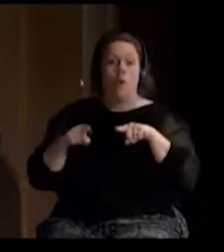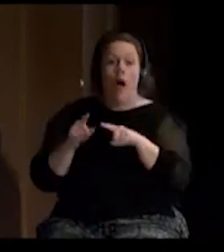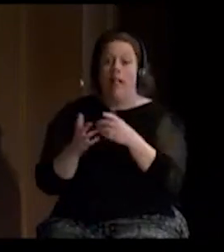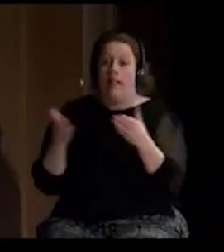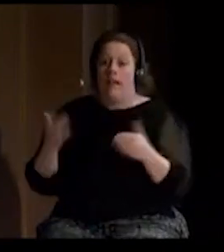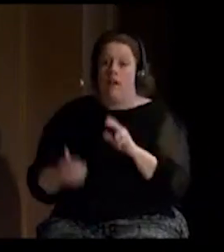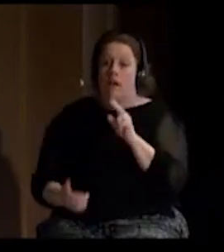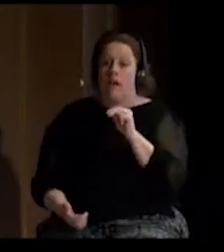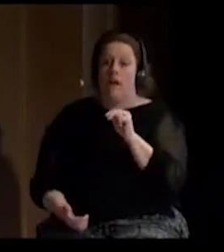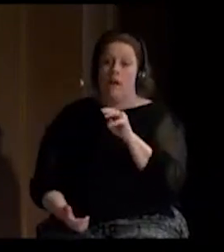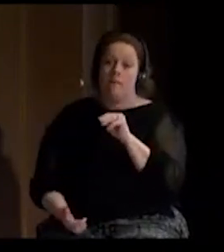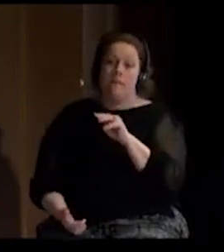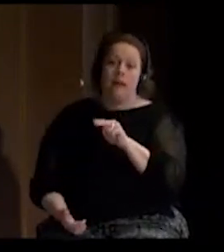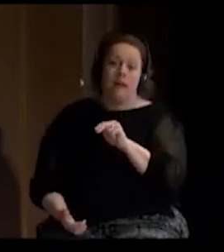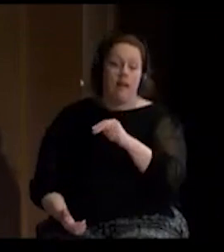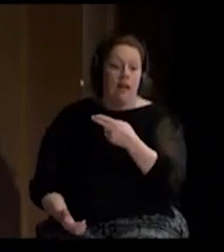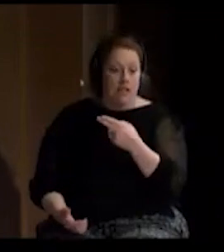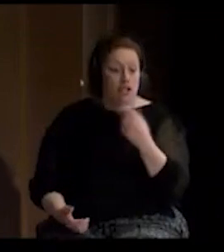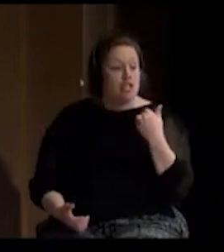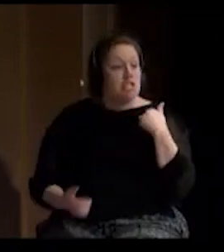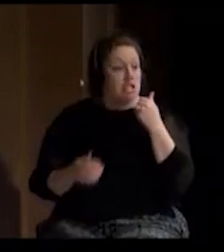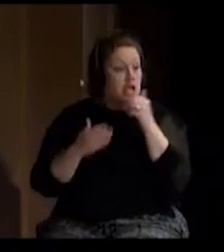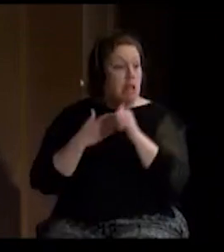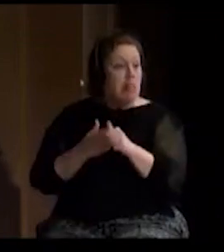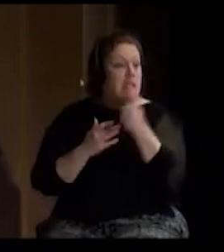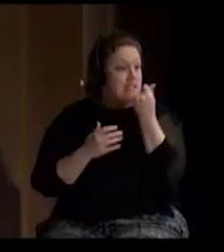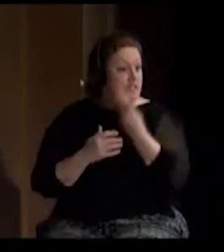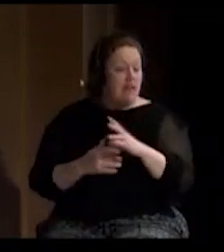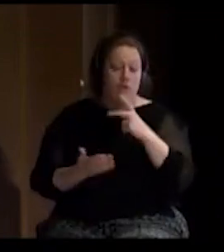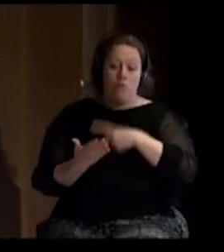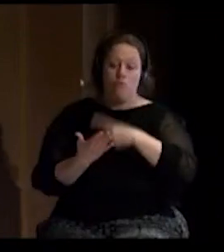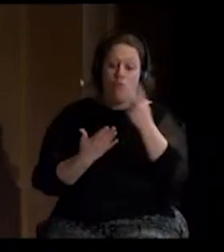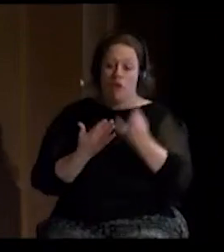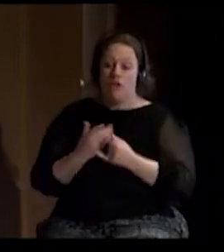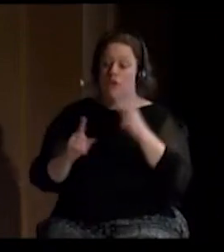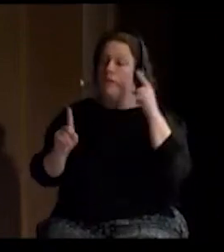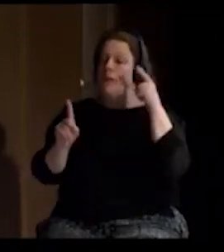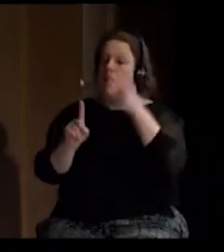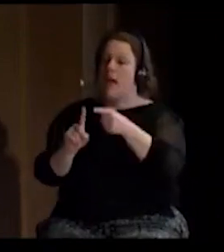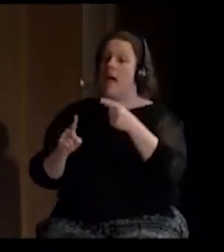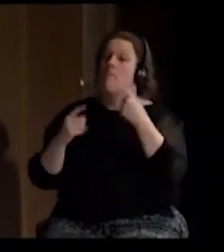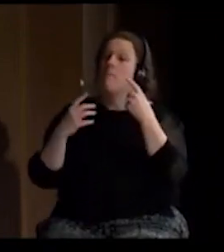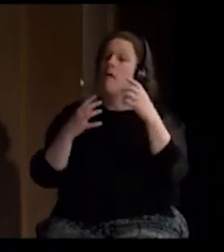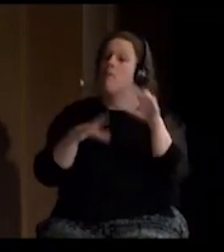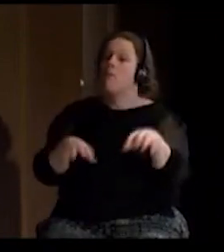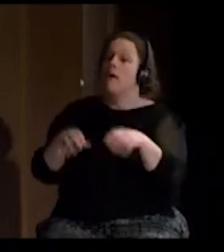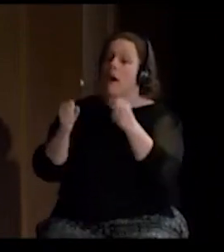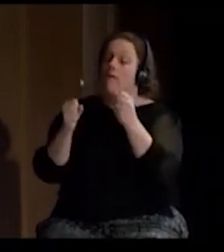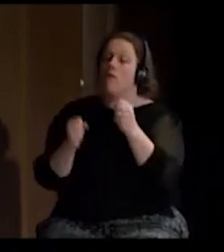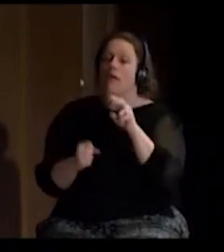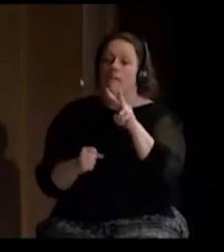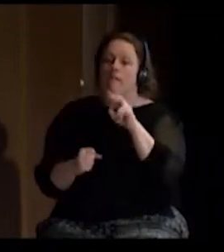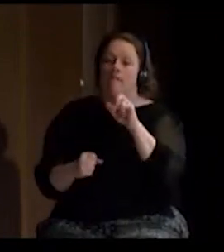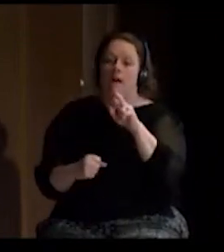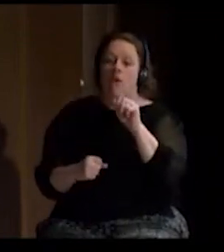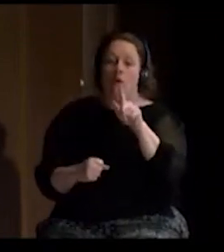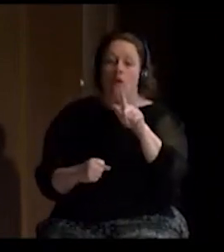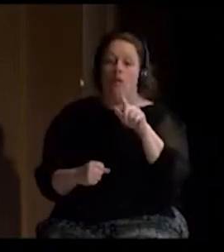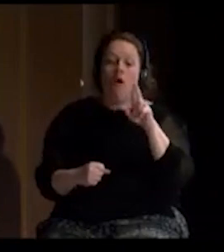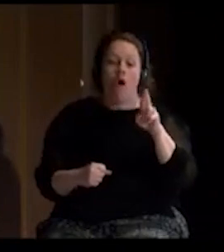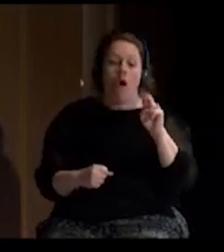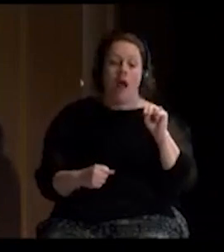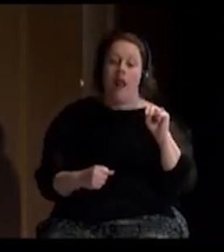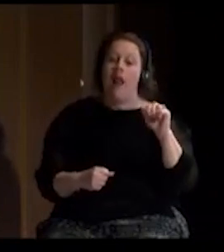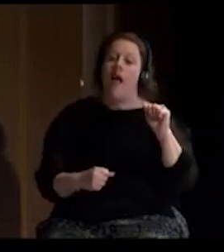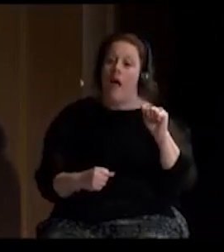several collections-based projects, including two with the aim of recovering viral RNA from museum specimens to